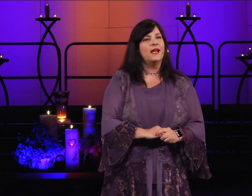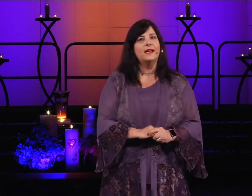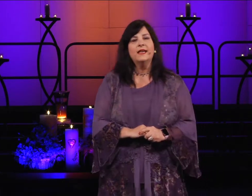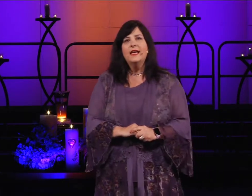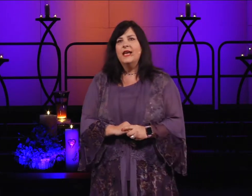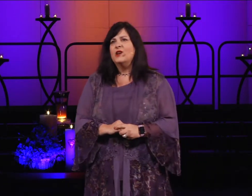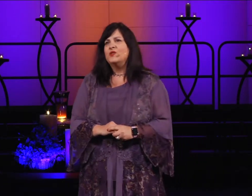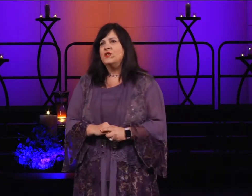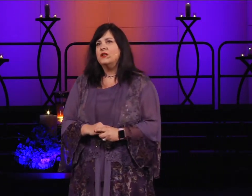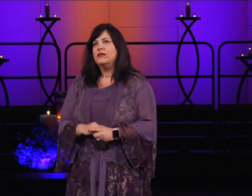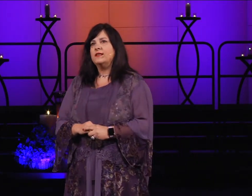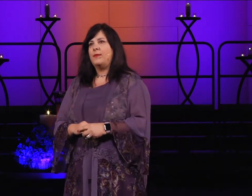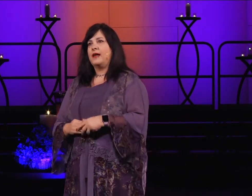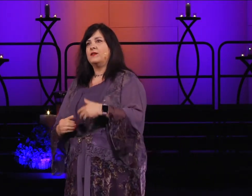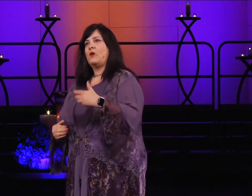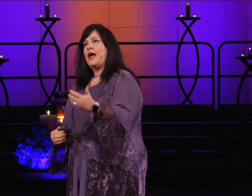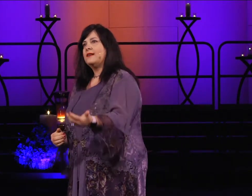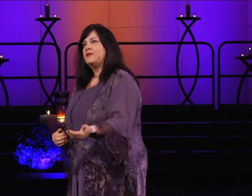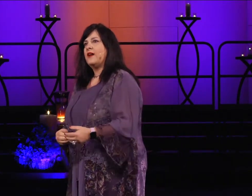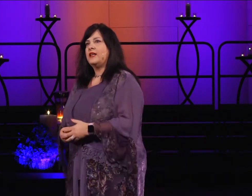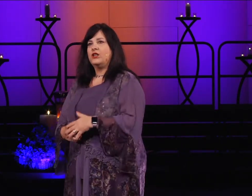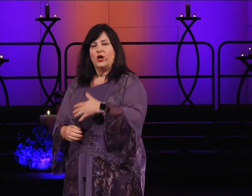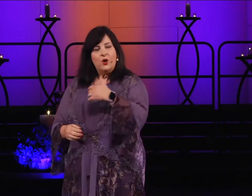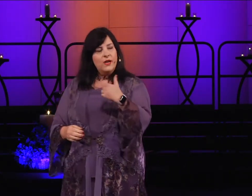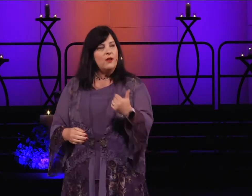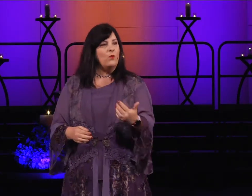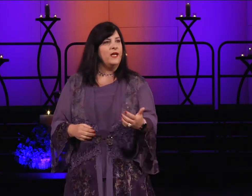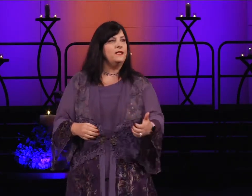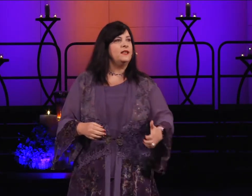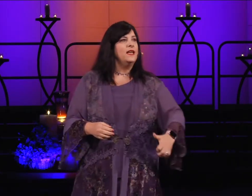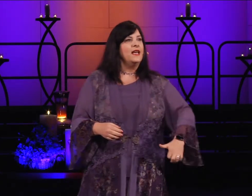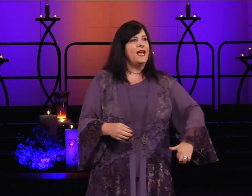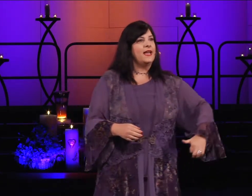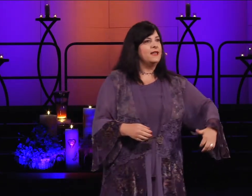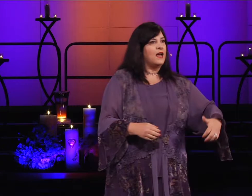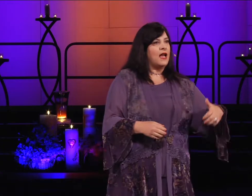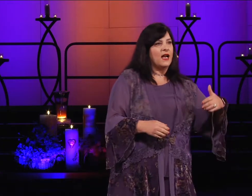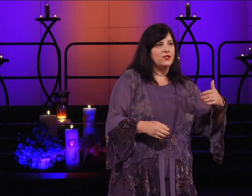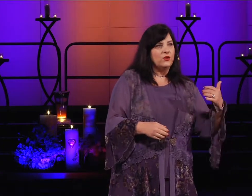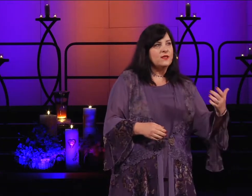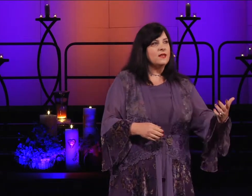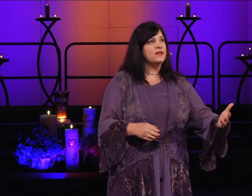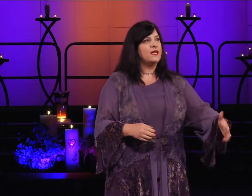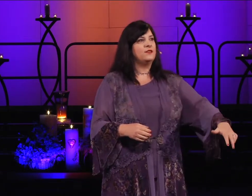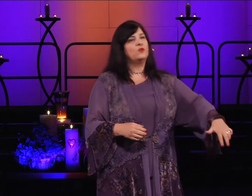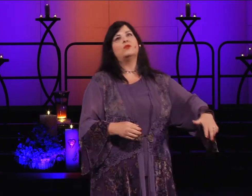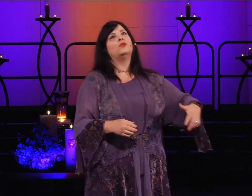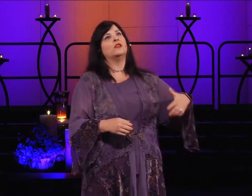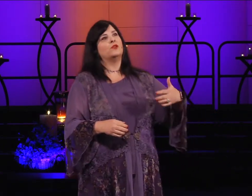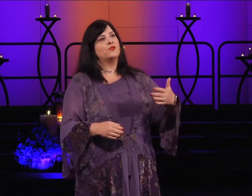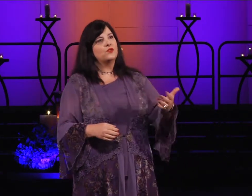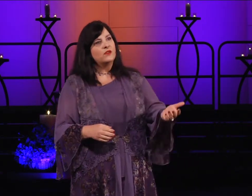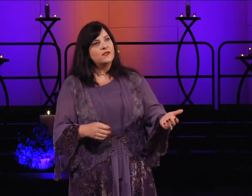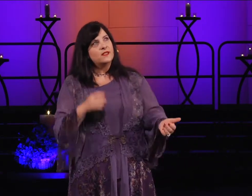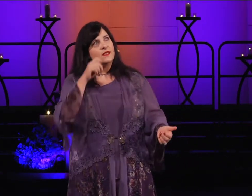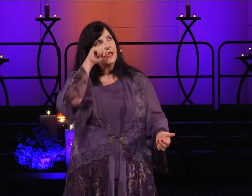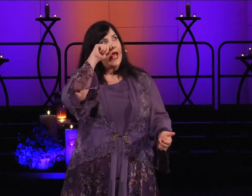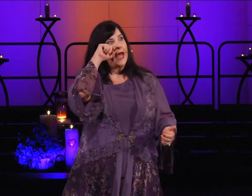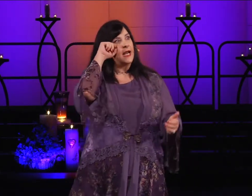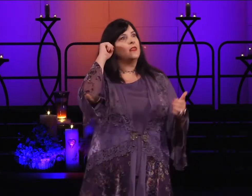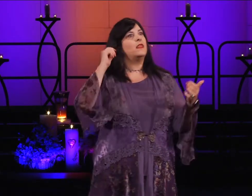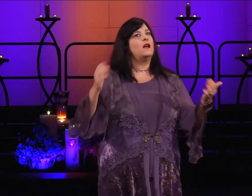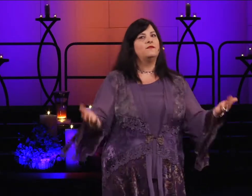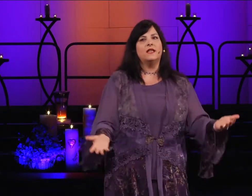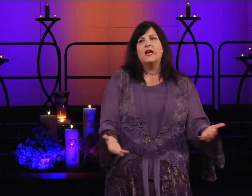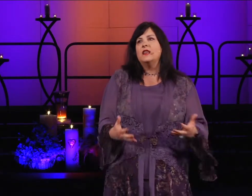in Salida, and I was curious about it. So I asked if I could go, and I went, and I got to go to Sunday school and go to services,